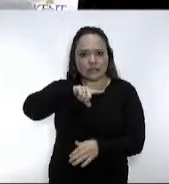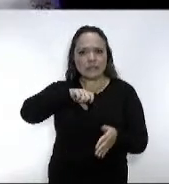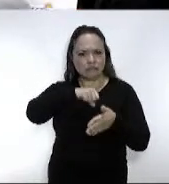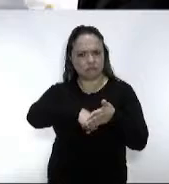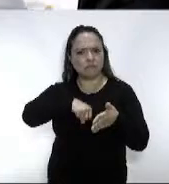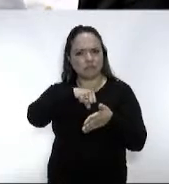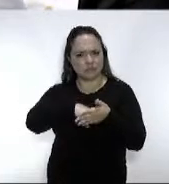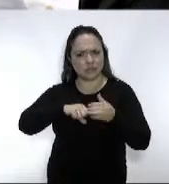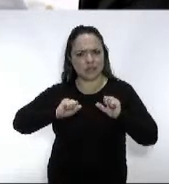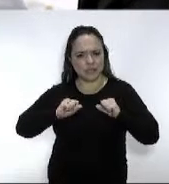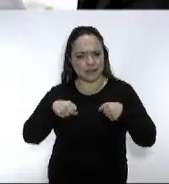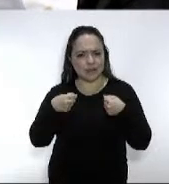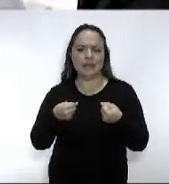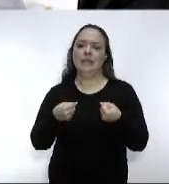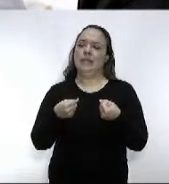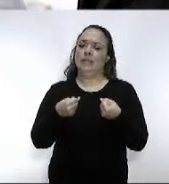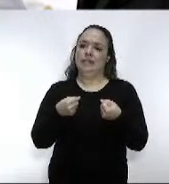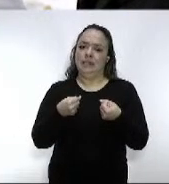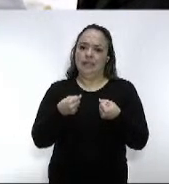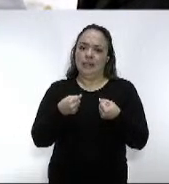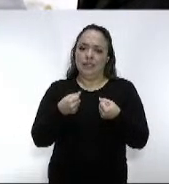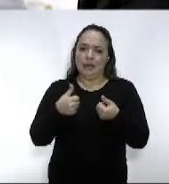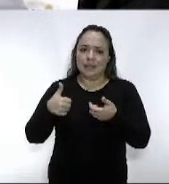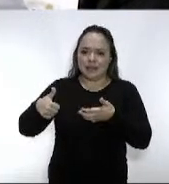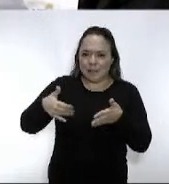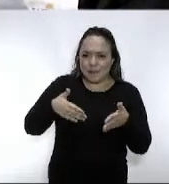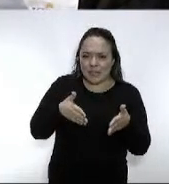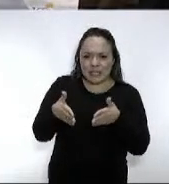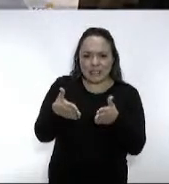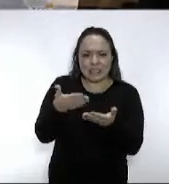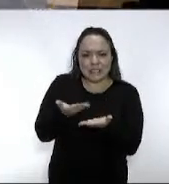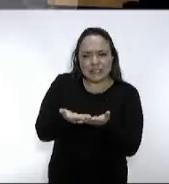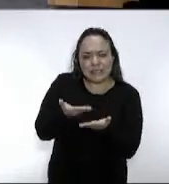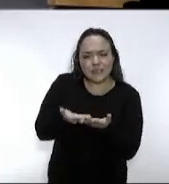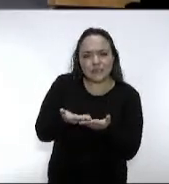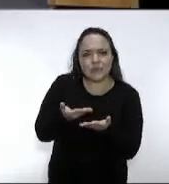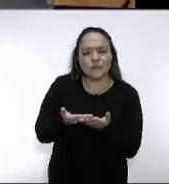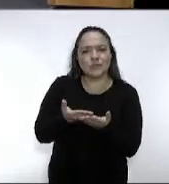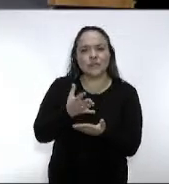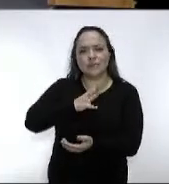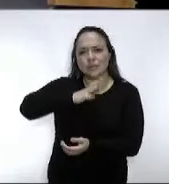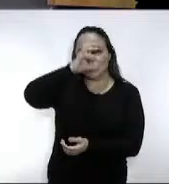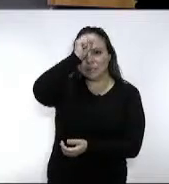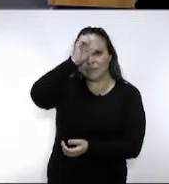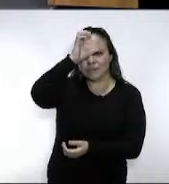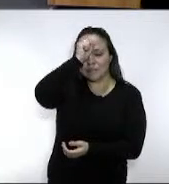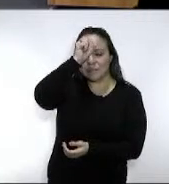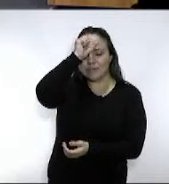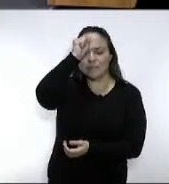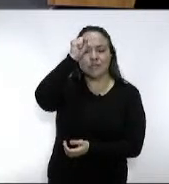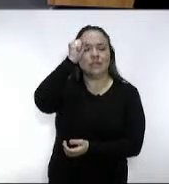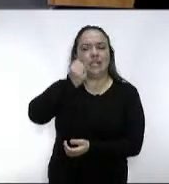you have dedicated a lot. It has been a way of studies and learning,